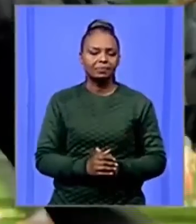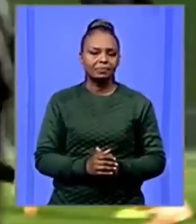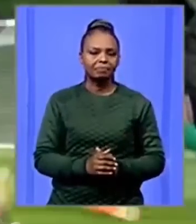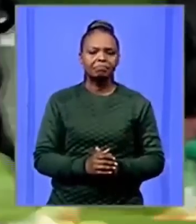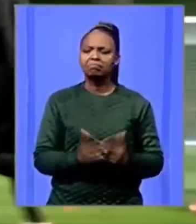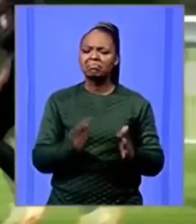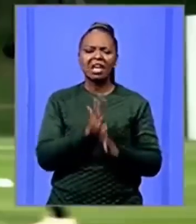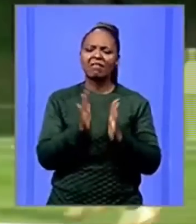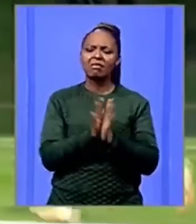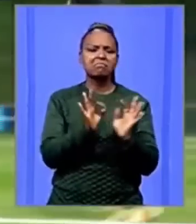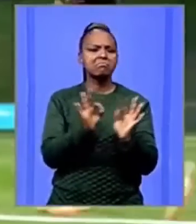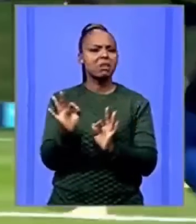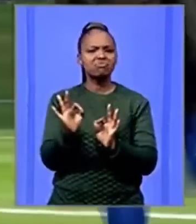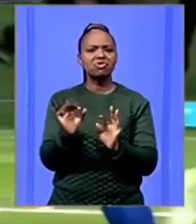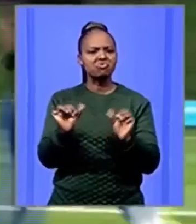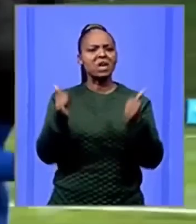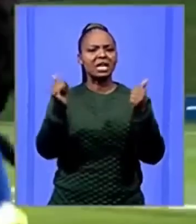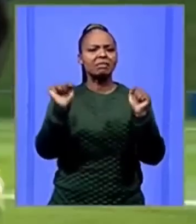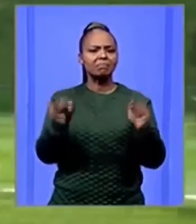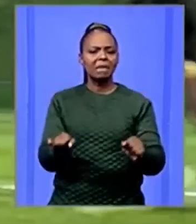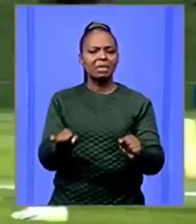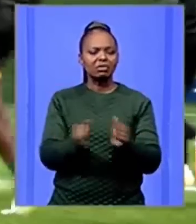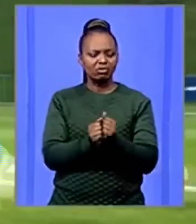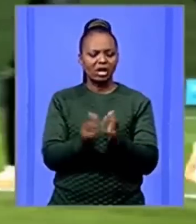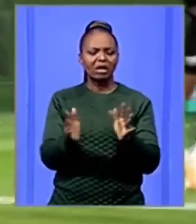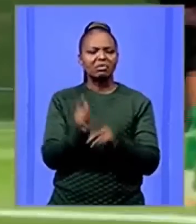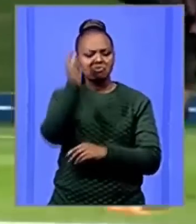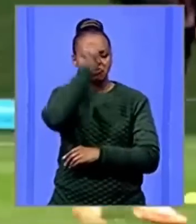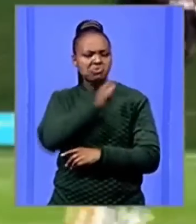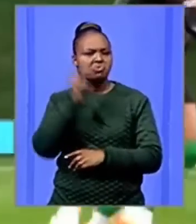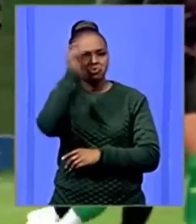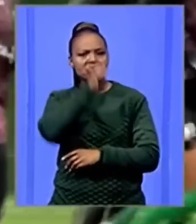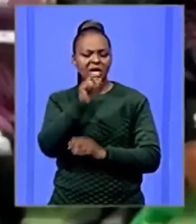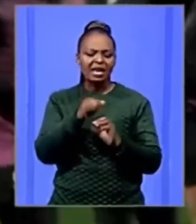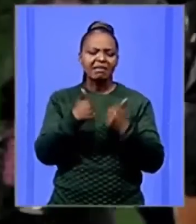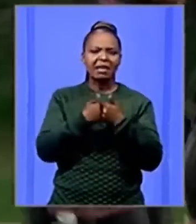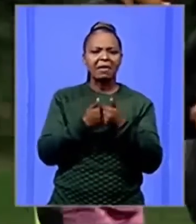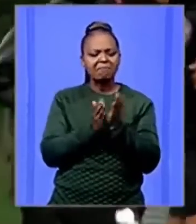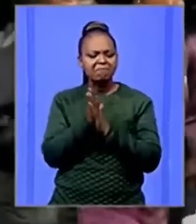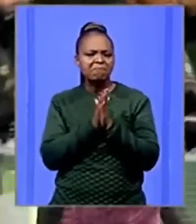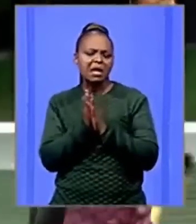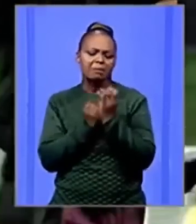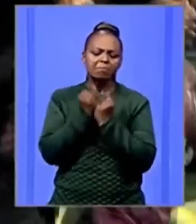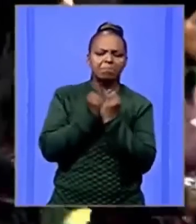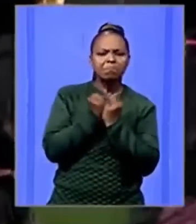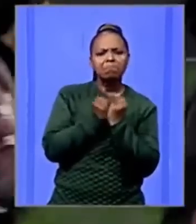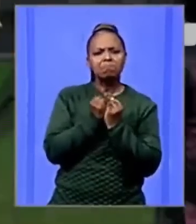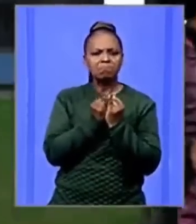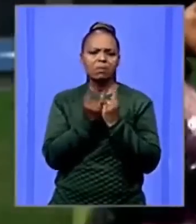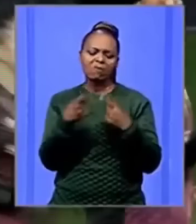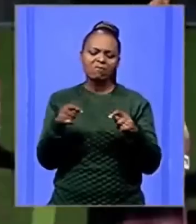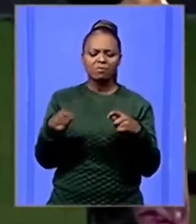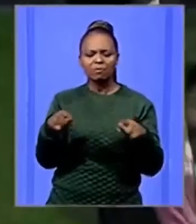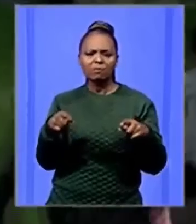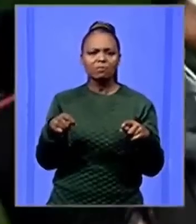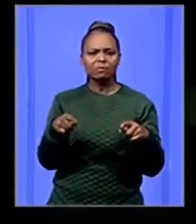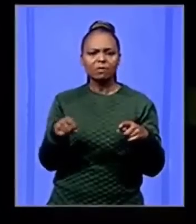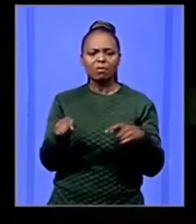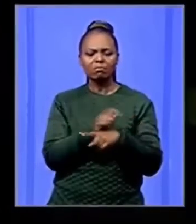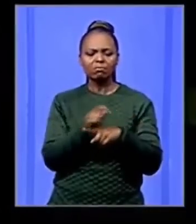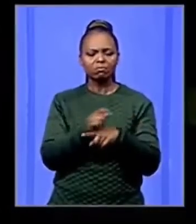everything is starting to sink in, especially with the FIFA shoots. Games are starting. The vibe is good in camp, positive vibes, and I think we're just looking forward to